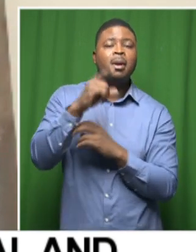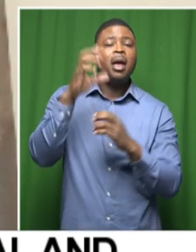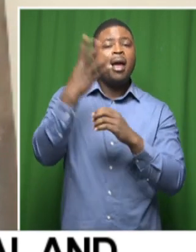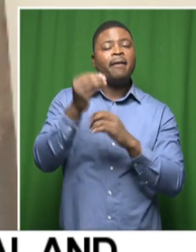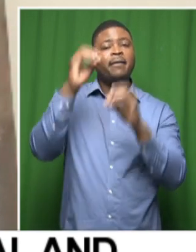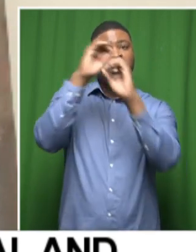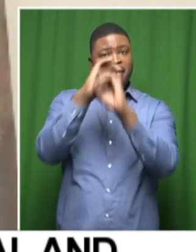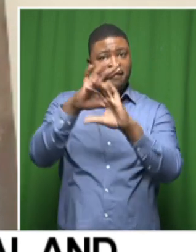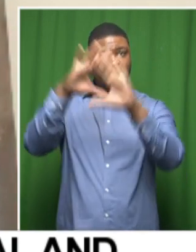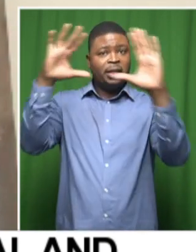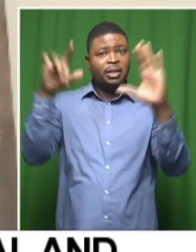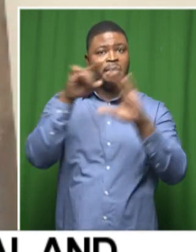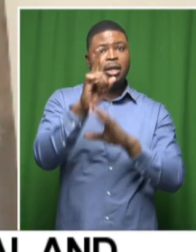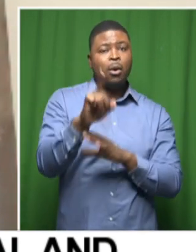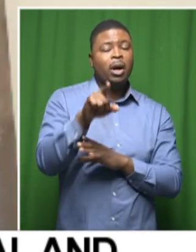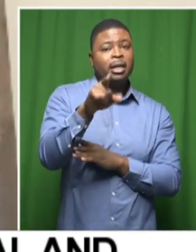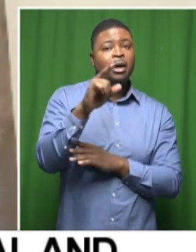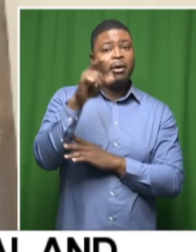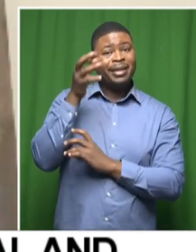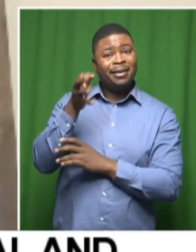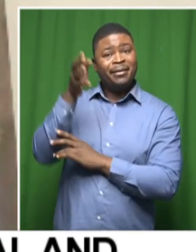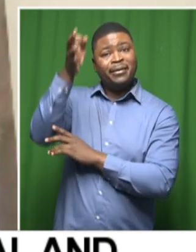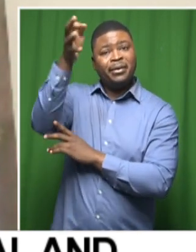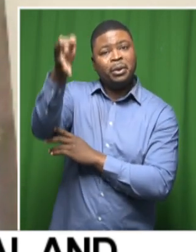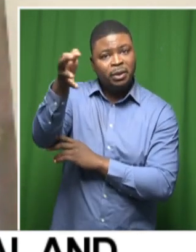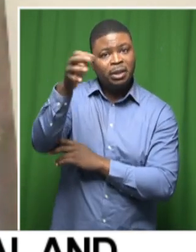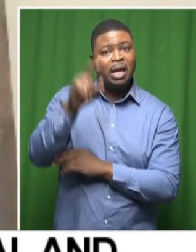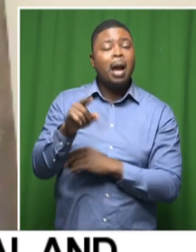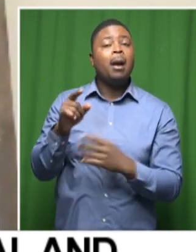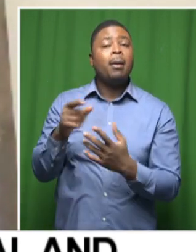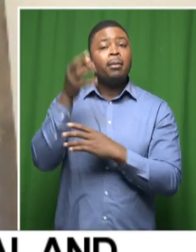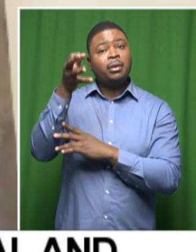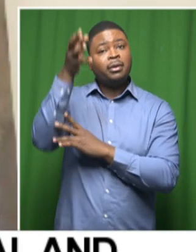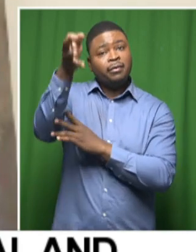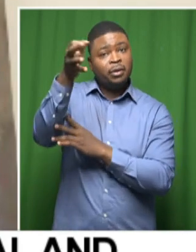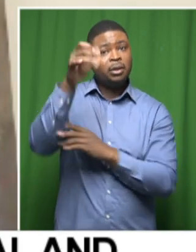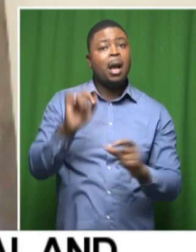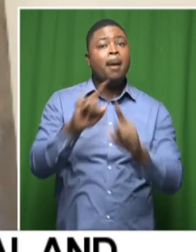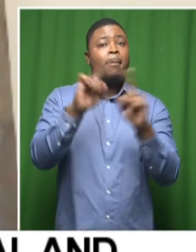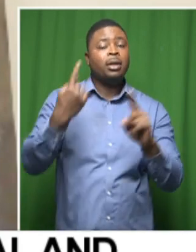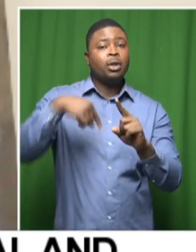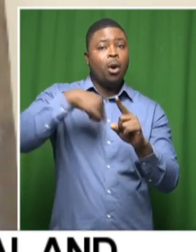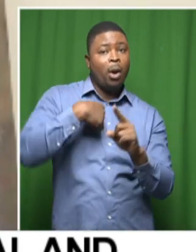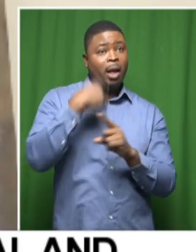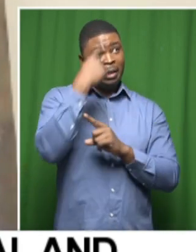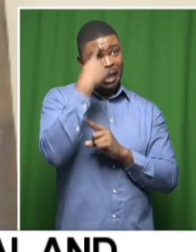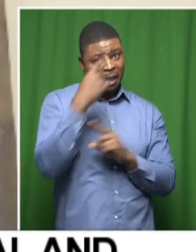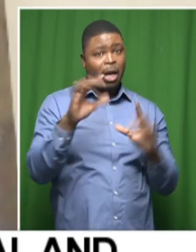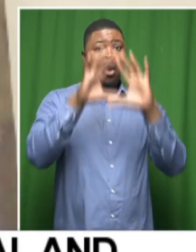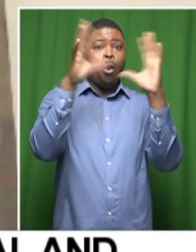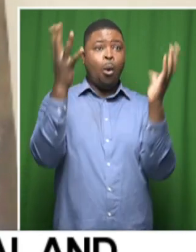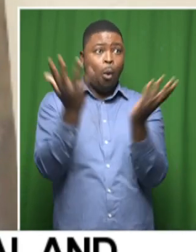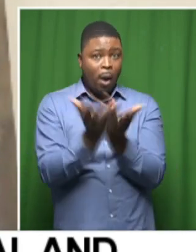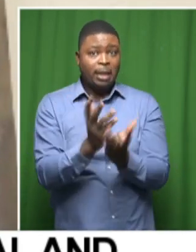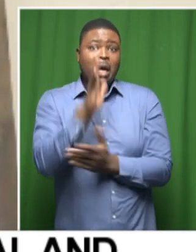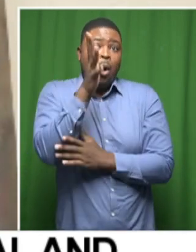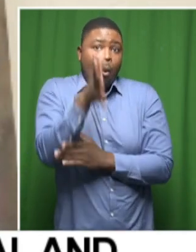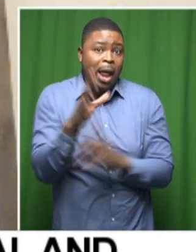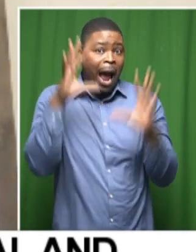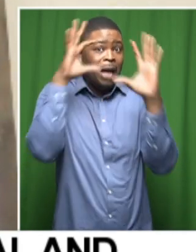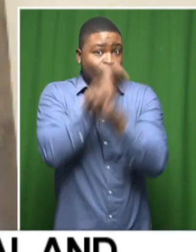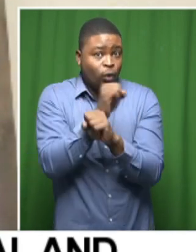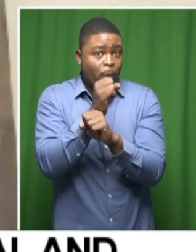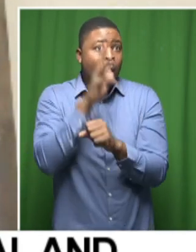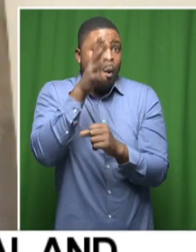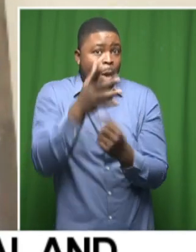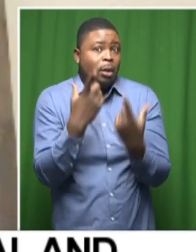for the future, right? They envisaged, this is what we think the world will be, and either decided this is how